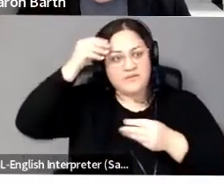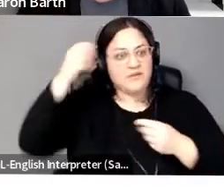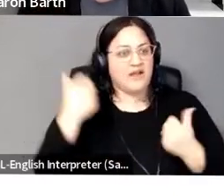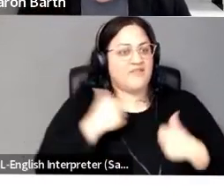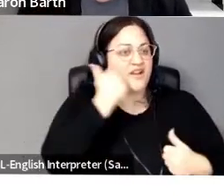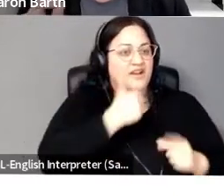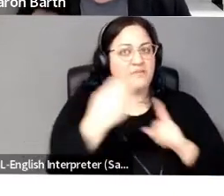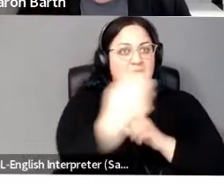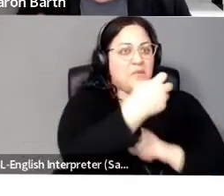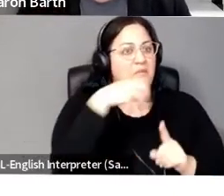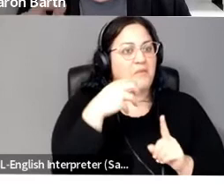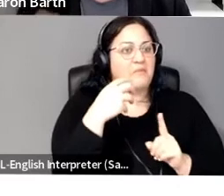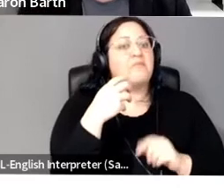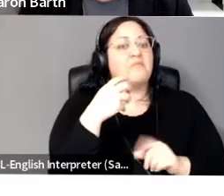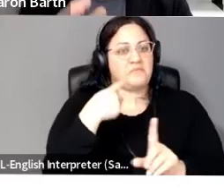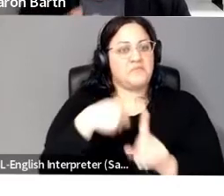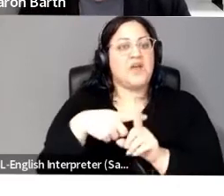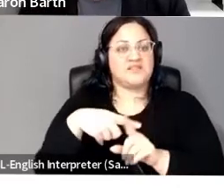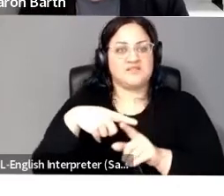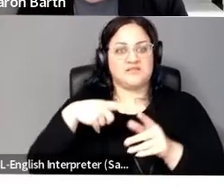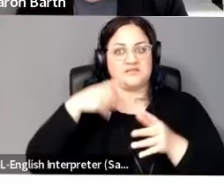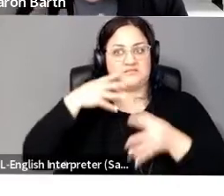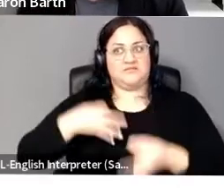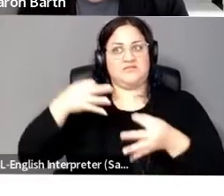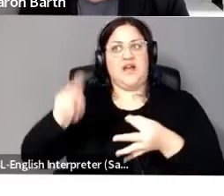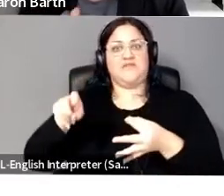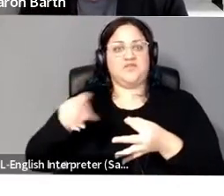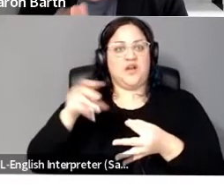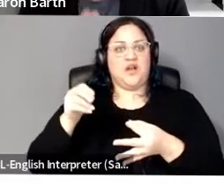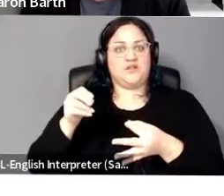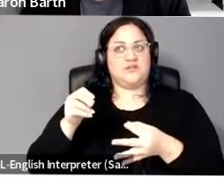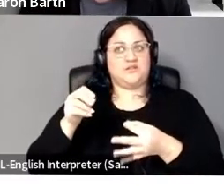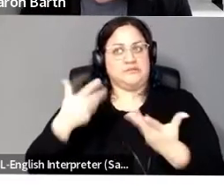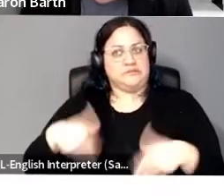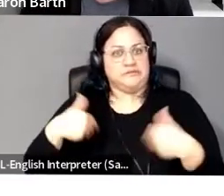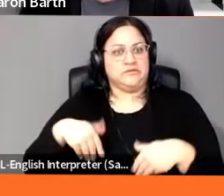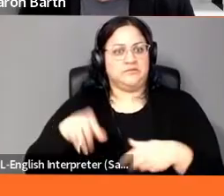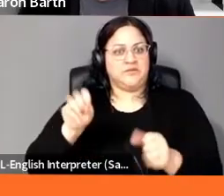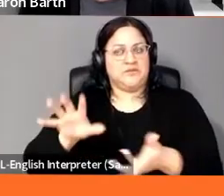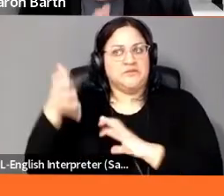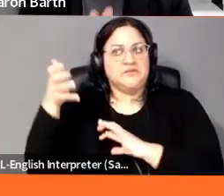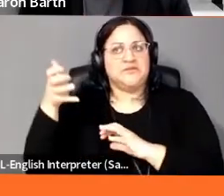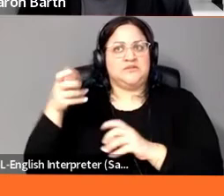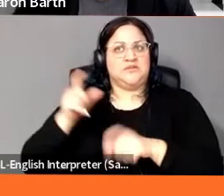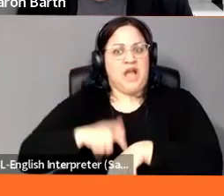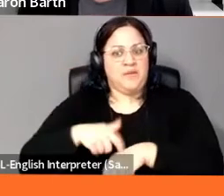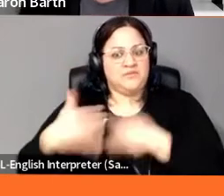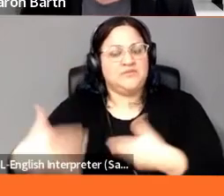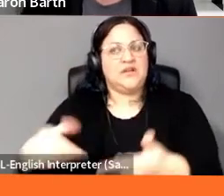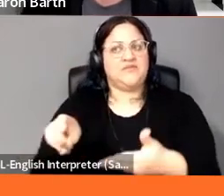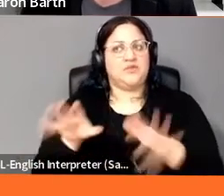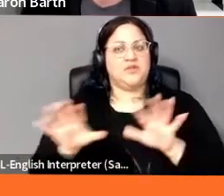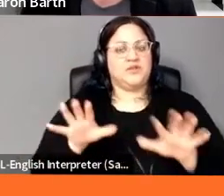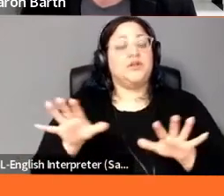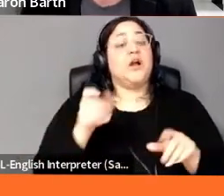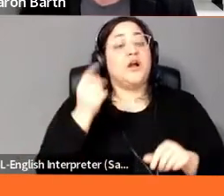that, how it fights that complexity and risk and time pressure, it's by relying on